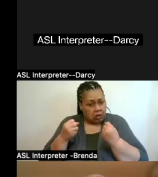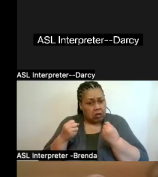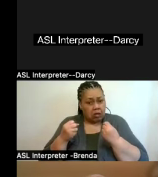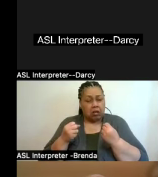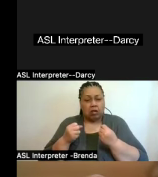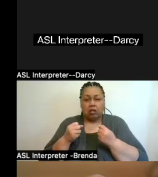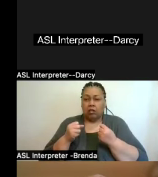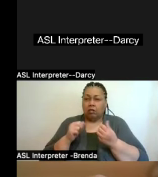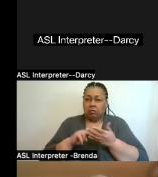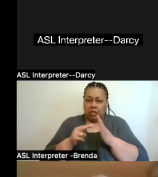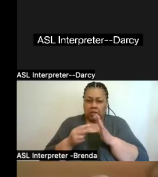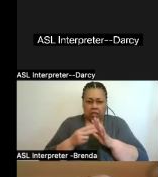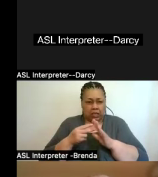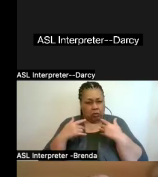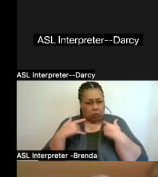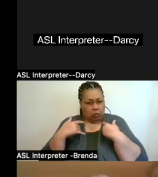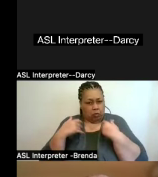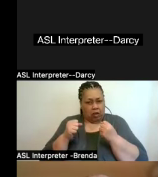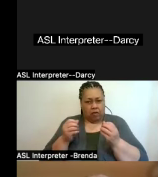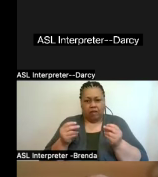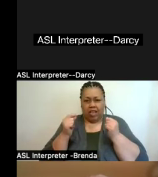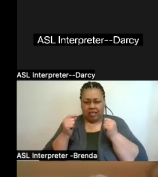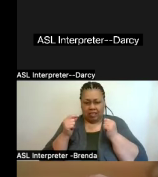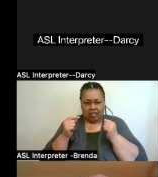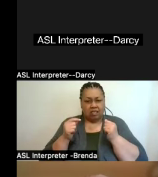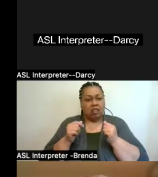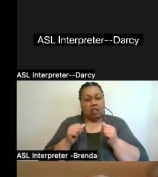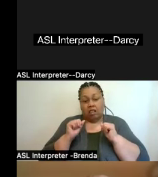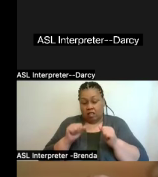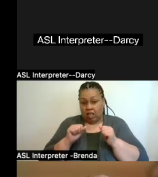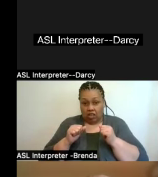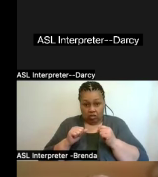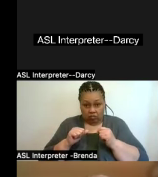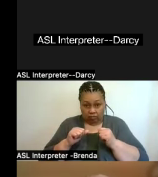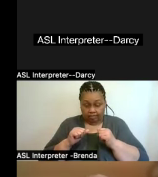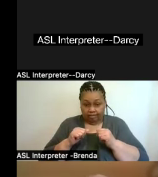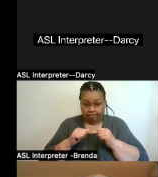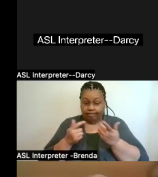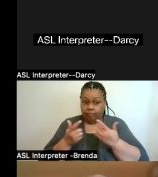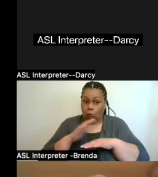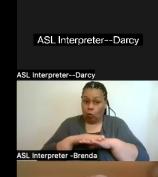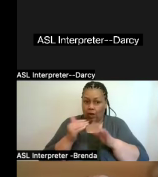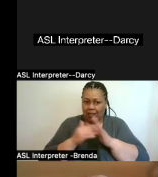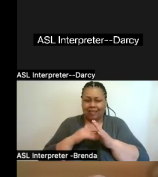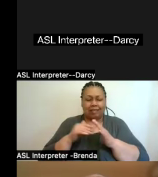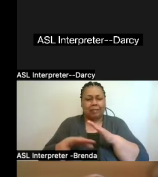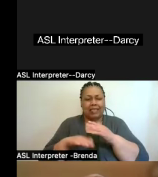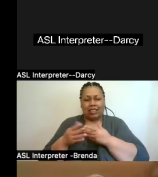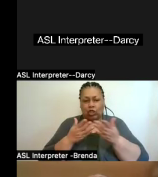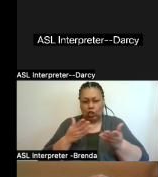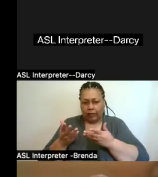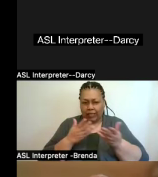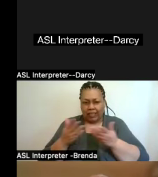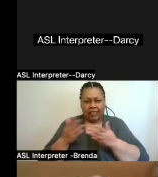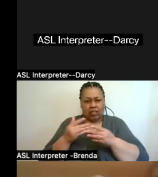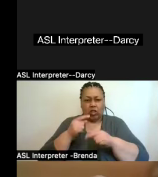described in terms of rapid recovery. They were able to recover their basic services to the communities that experienced the disaster in a timely